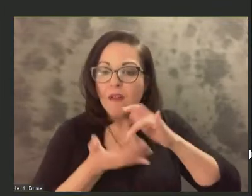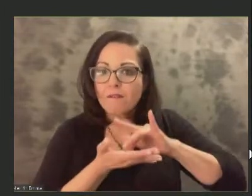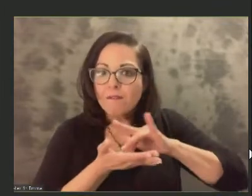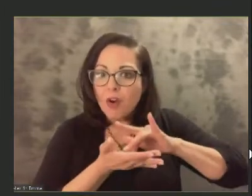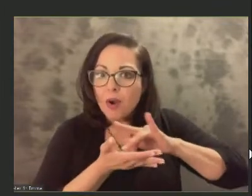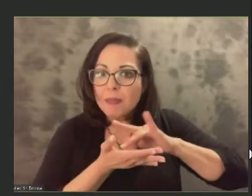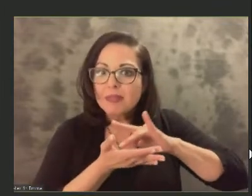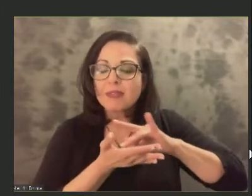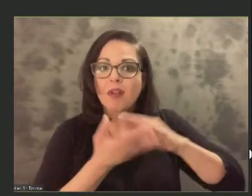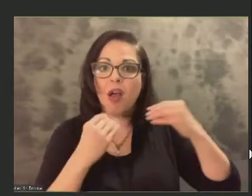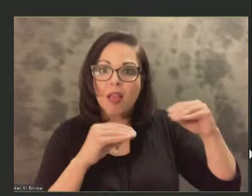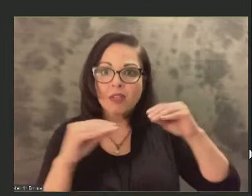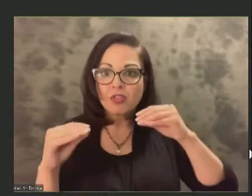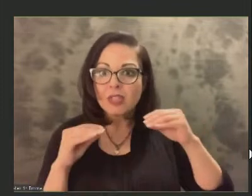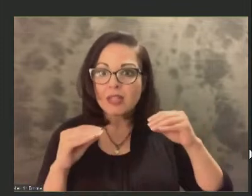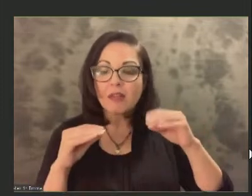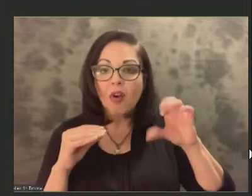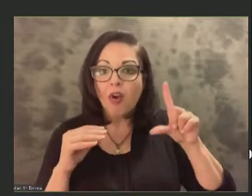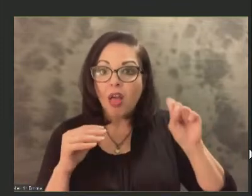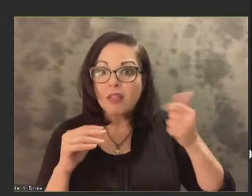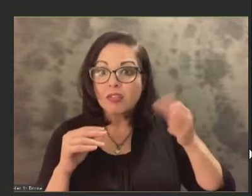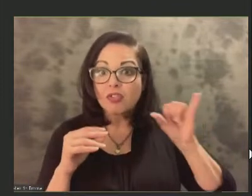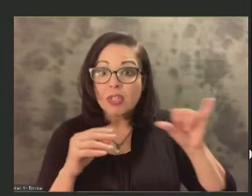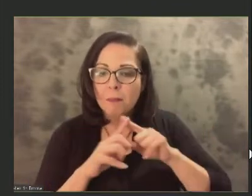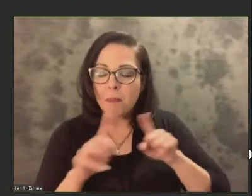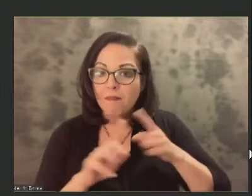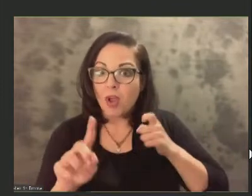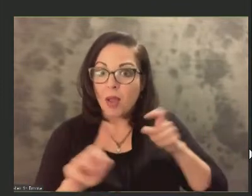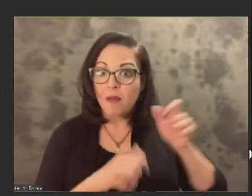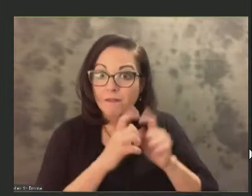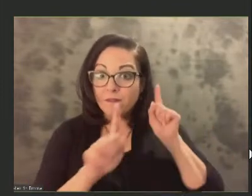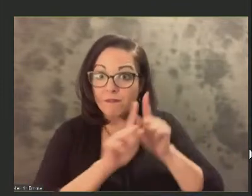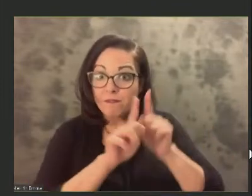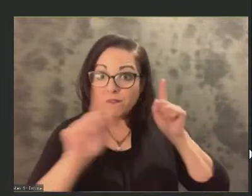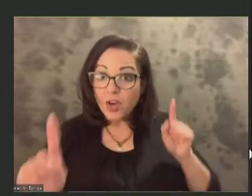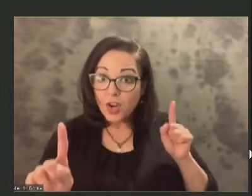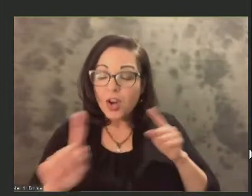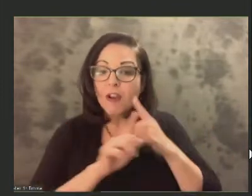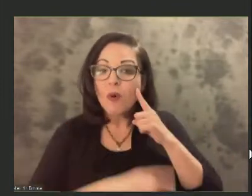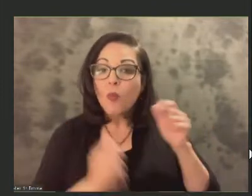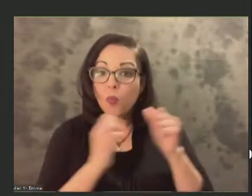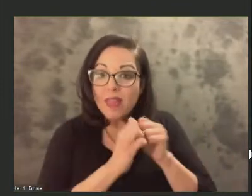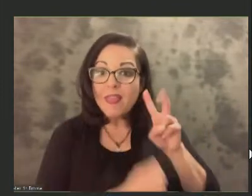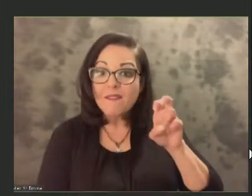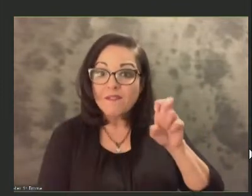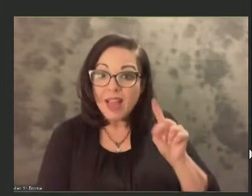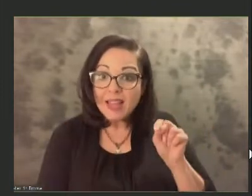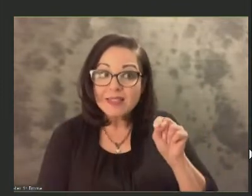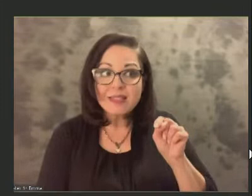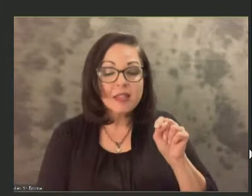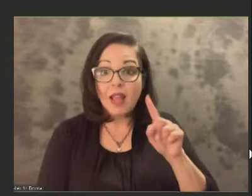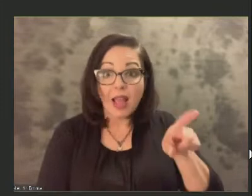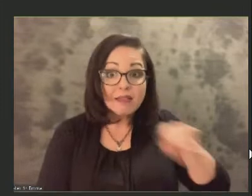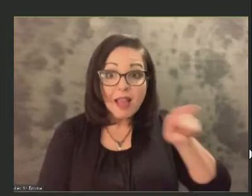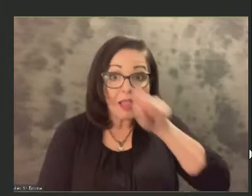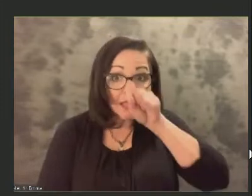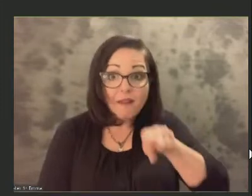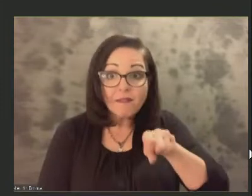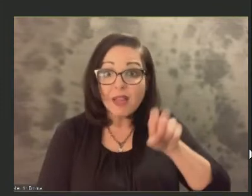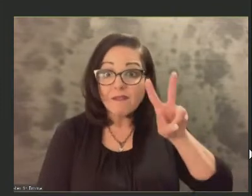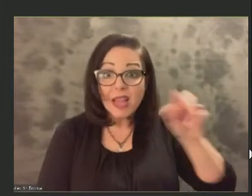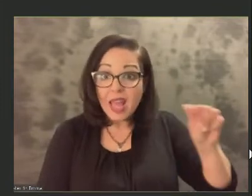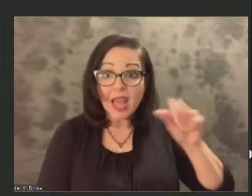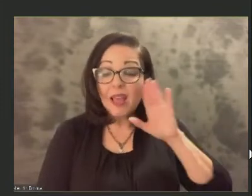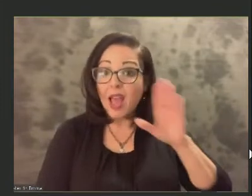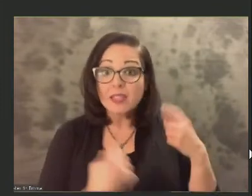internal medicine unit, but from afar with veterans across the board, and they love it. The VA has been on the